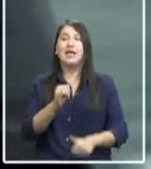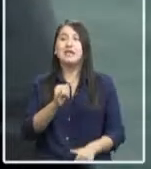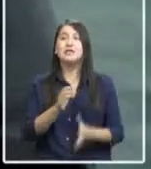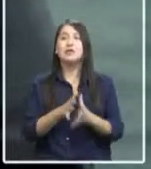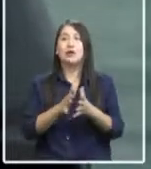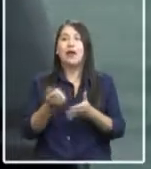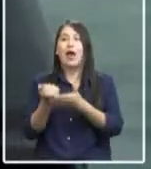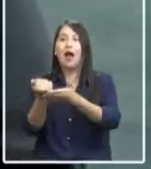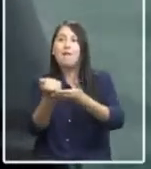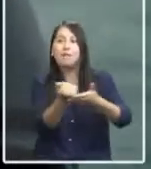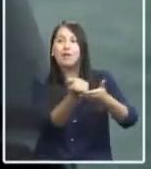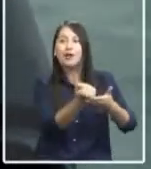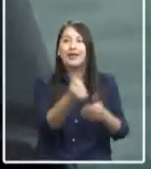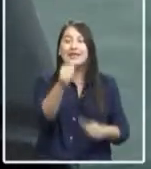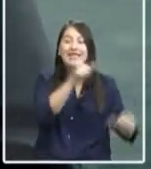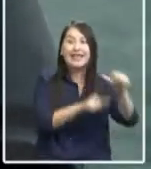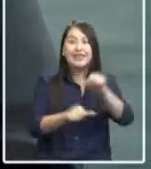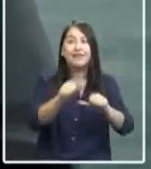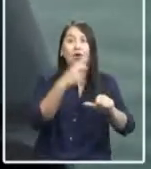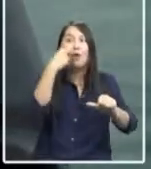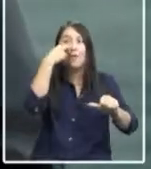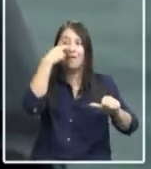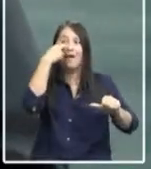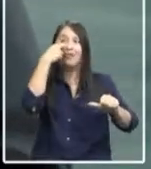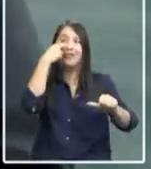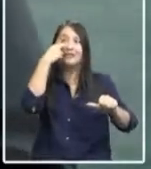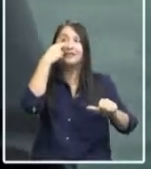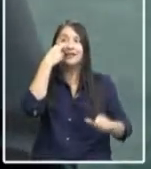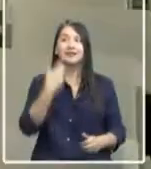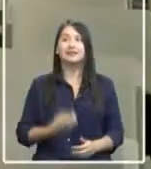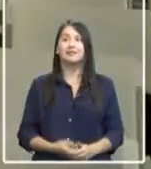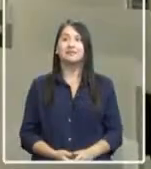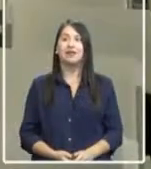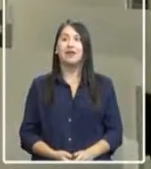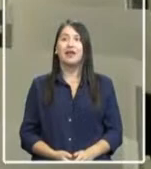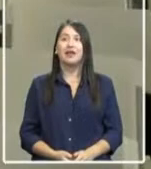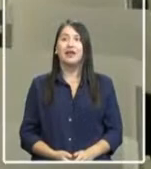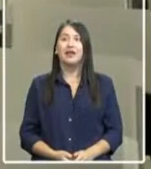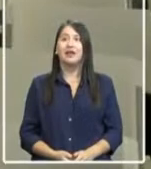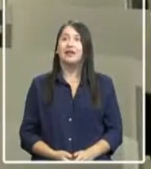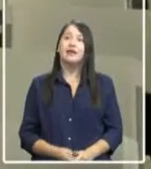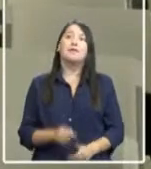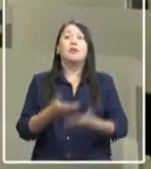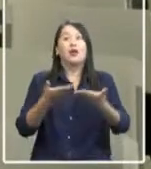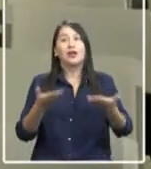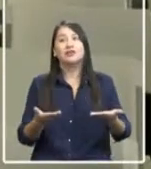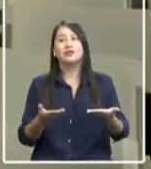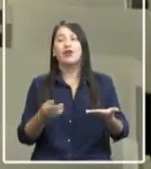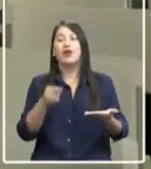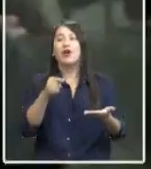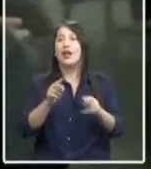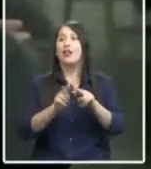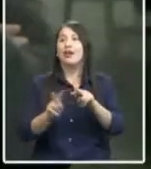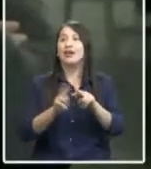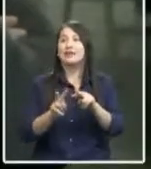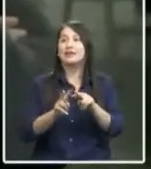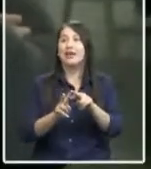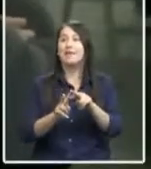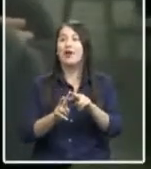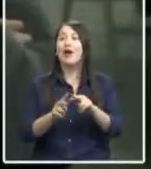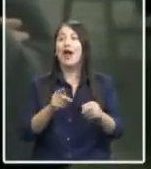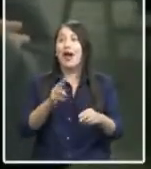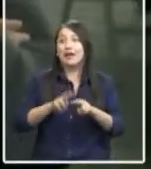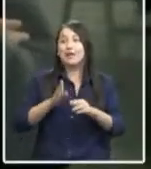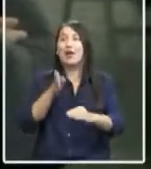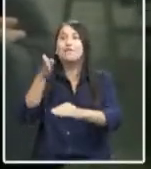a big input of human sciences. And the fact that human sciences are present in this